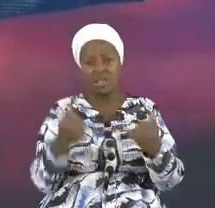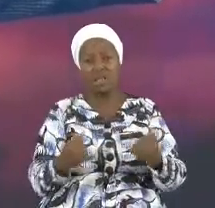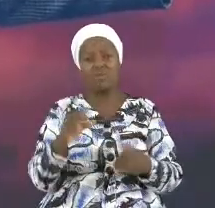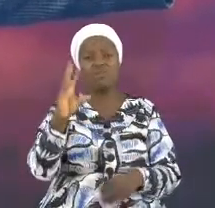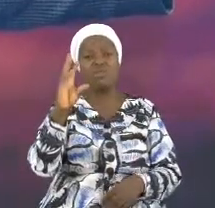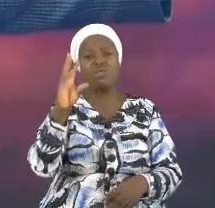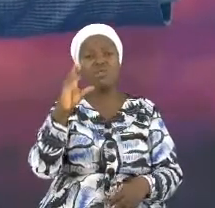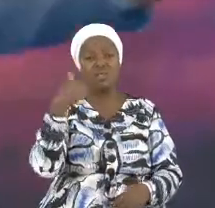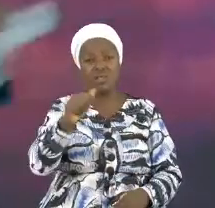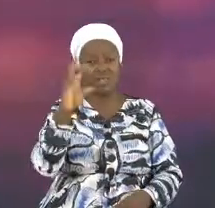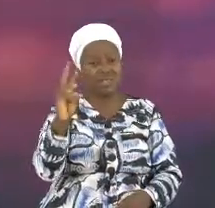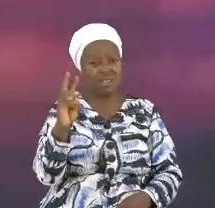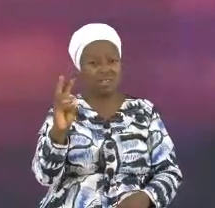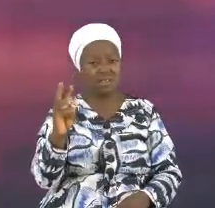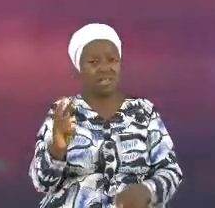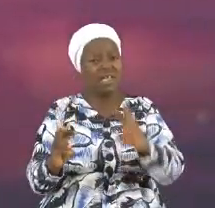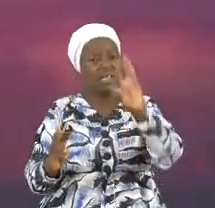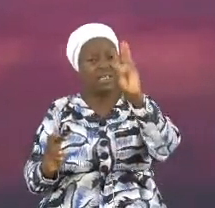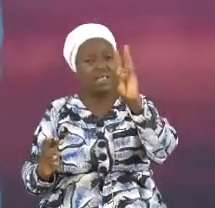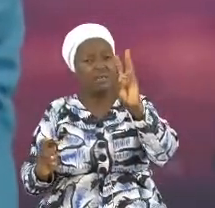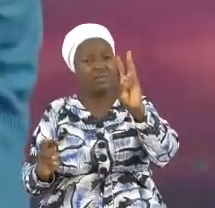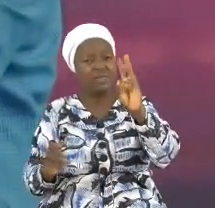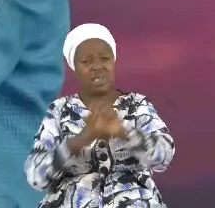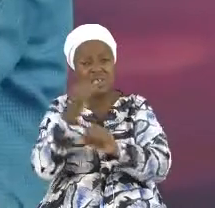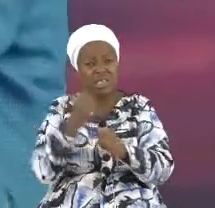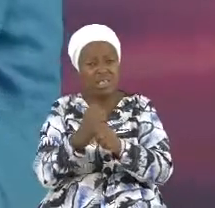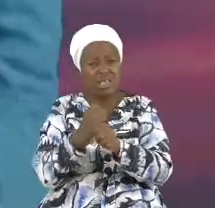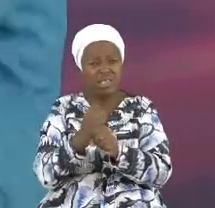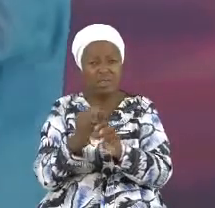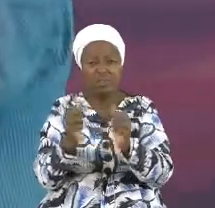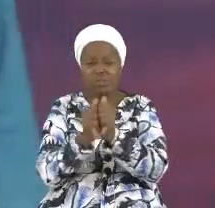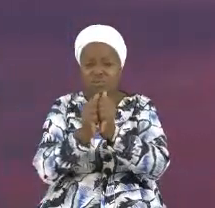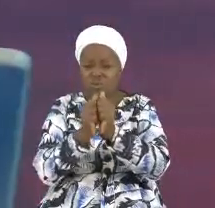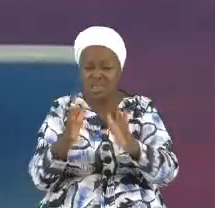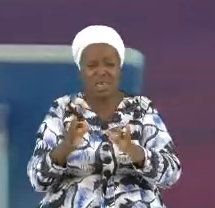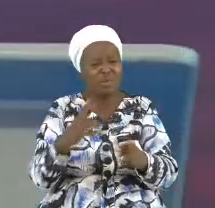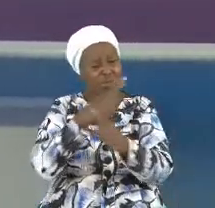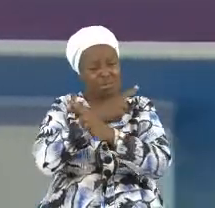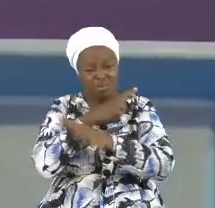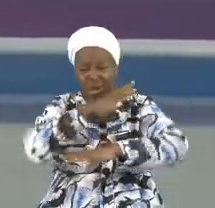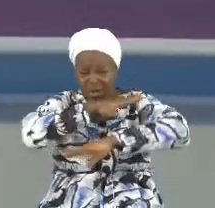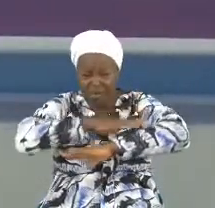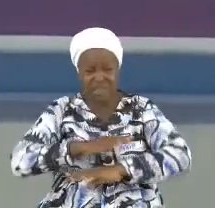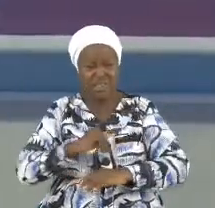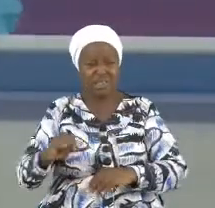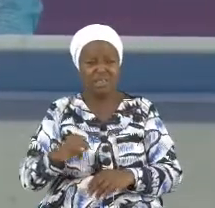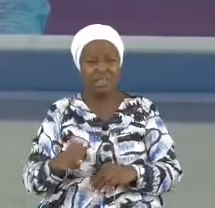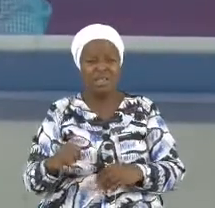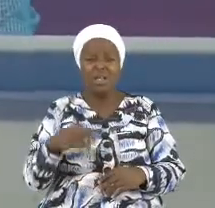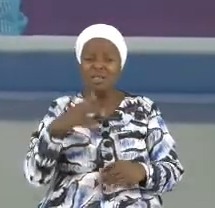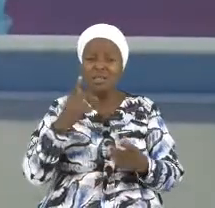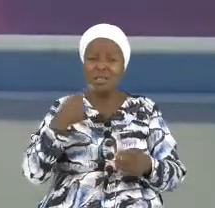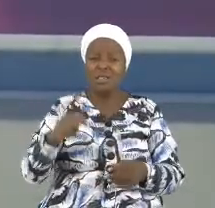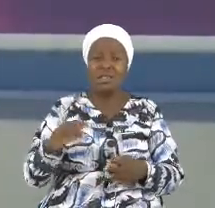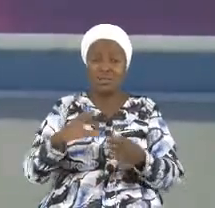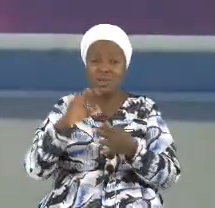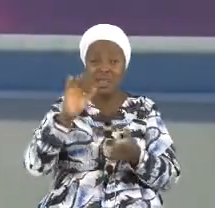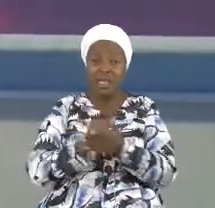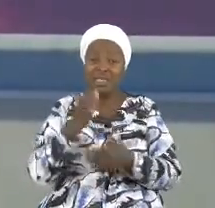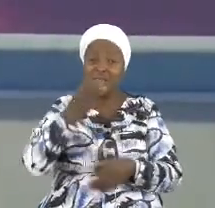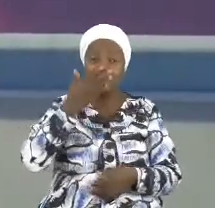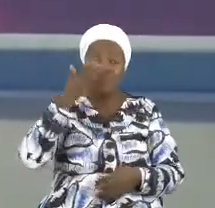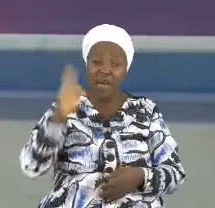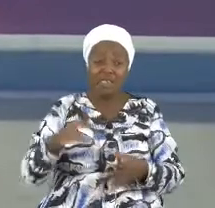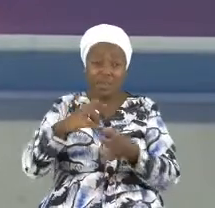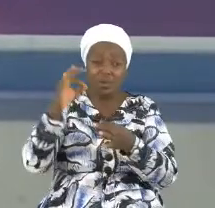7 years in a row, without respite. The spirit of epilepsy will not allow the boy to rest or the